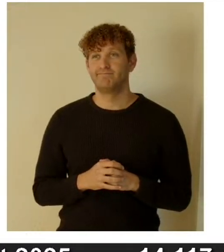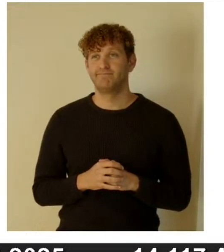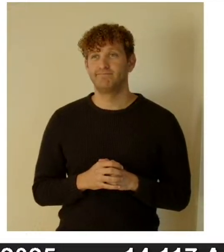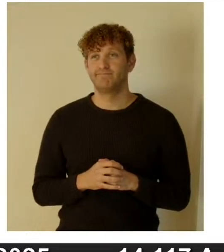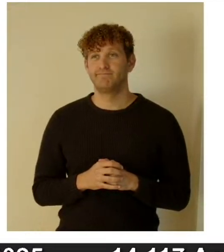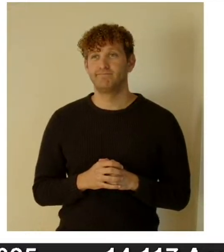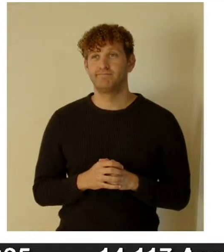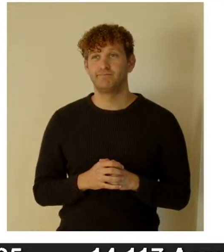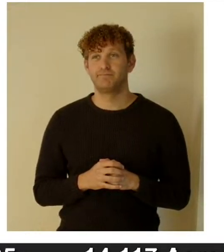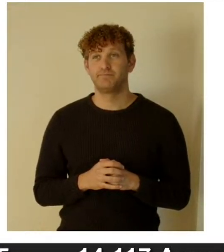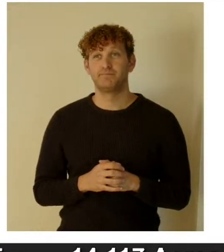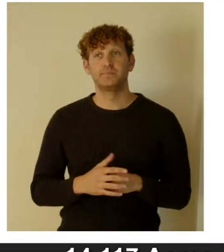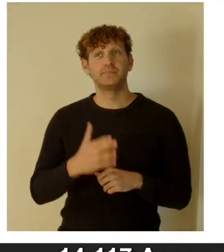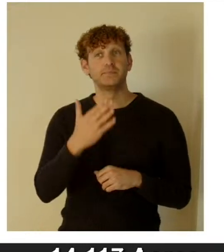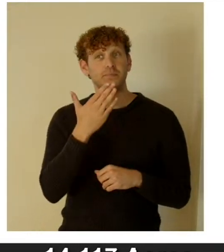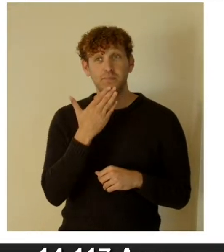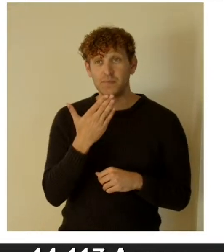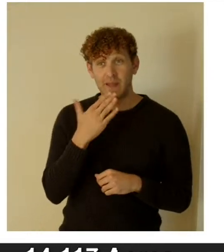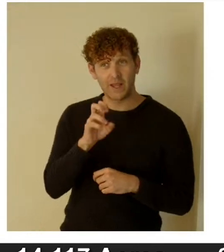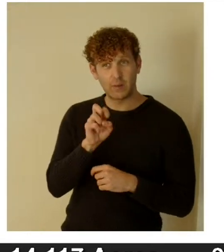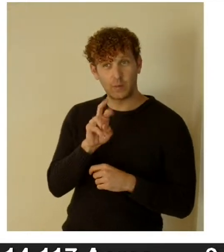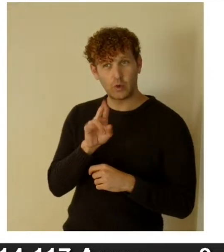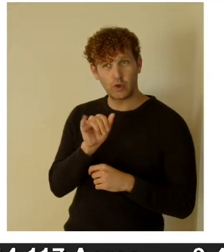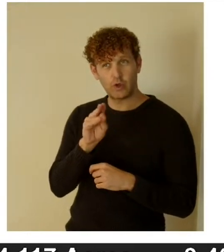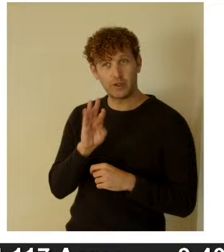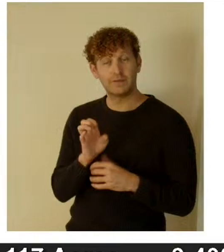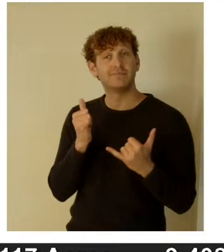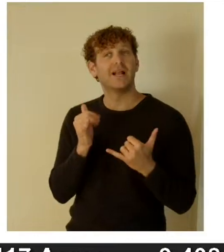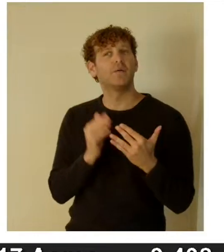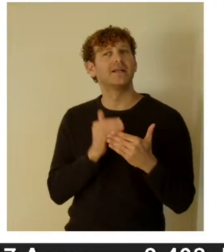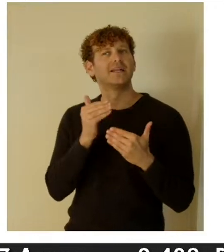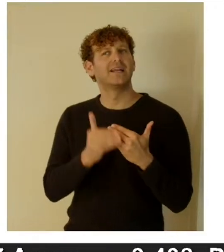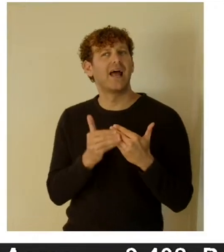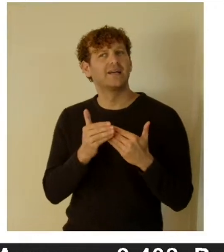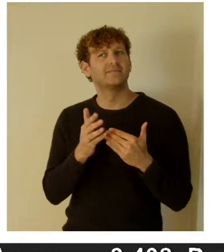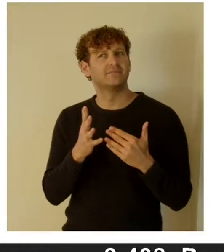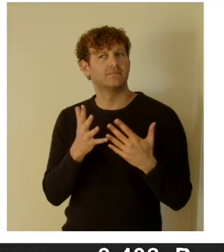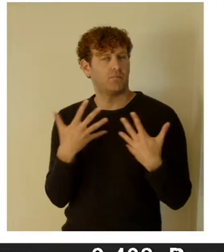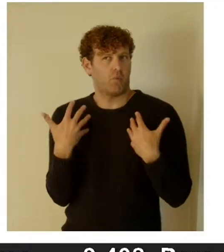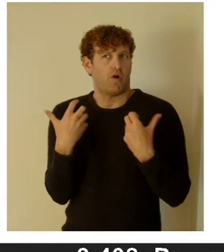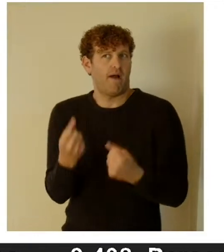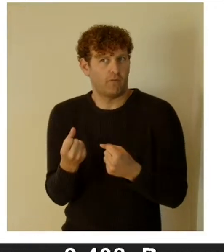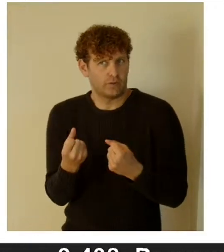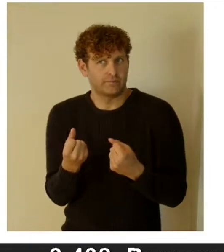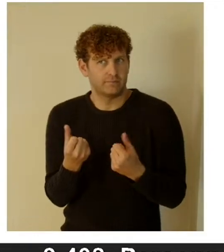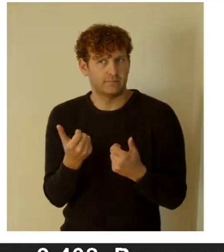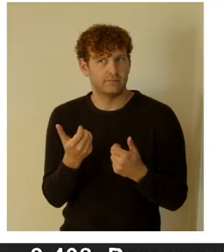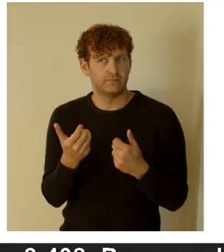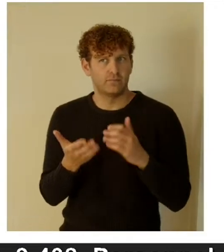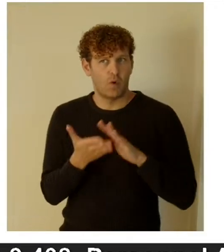Thank you, Ernie. Next up to talk about recovery operations is Operations Section Chief Jed Gaines.